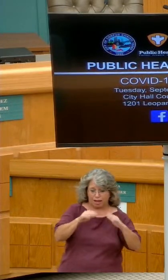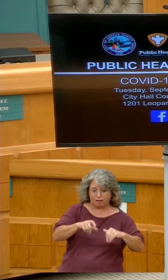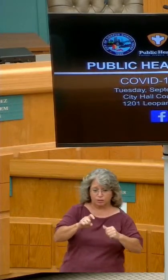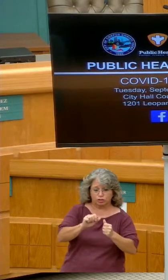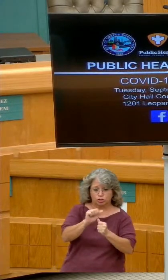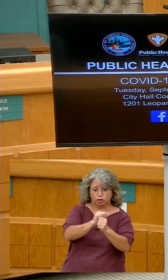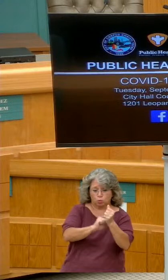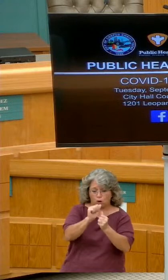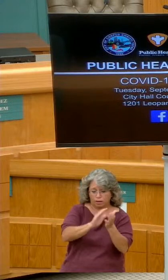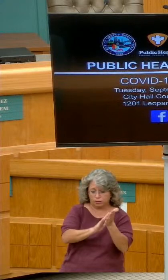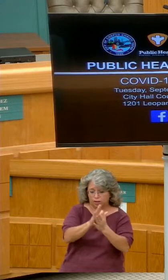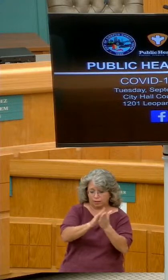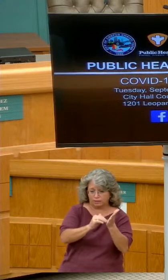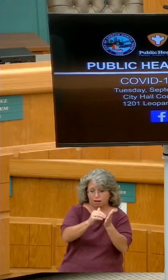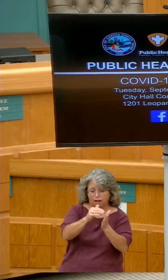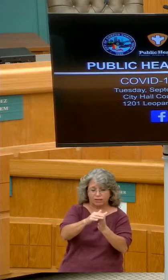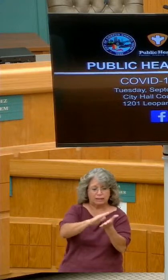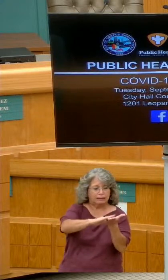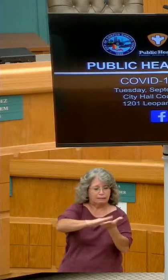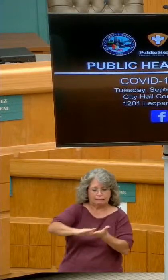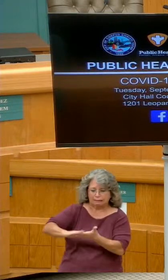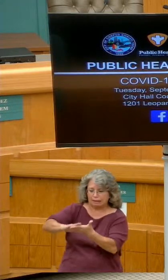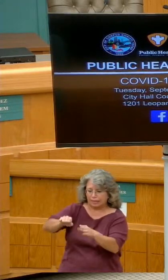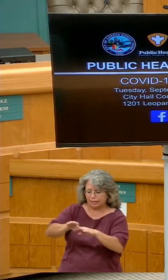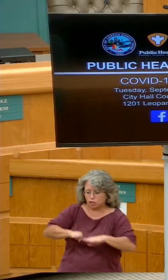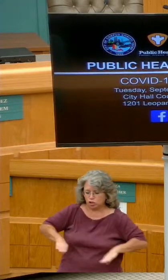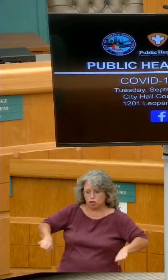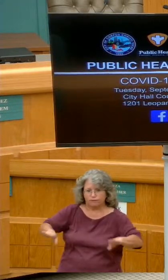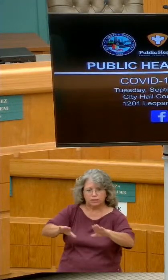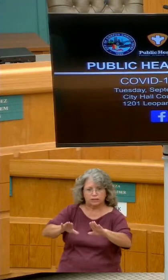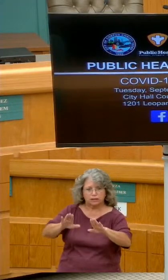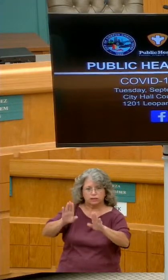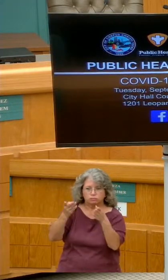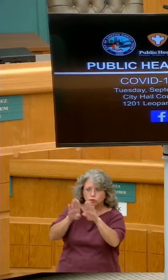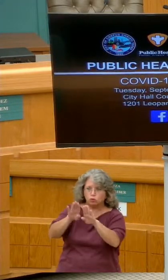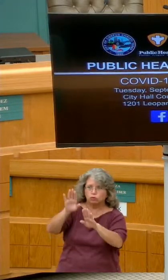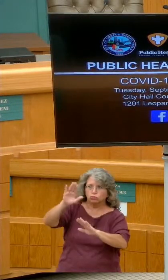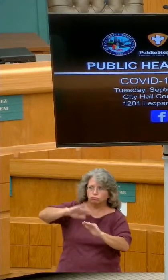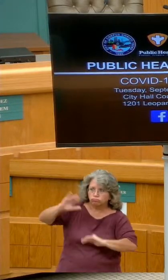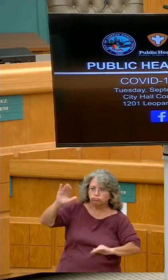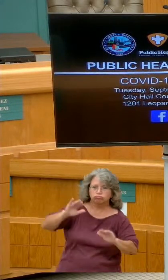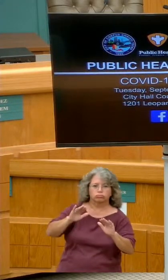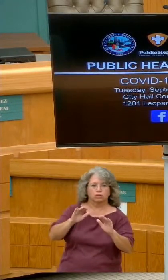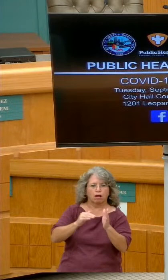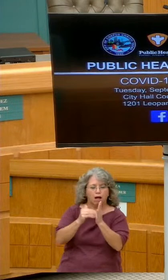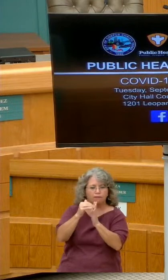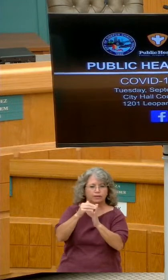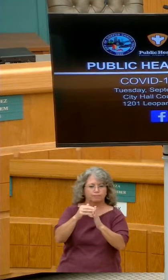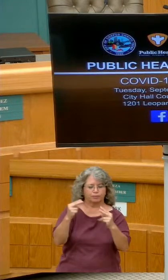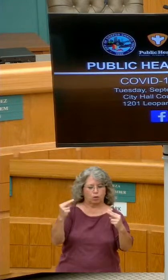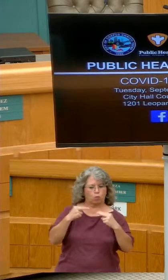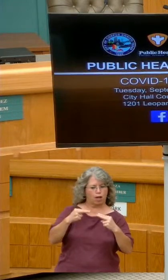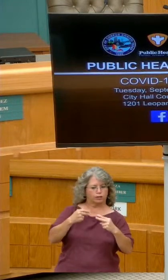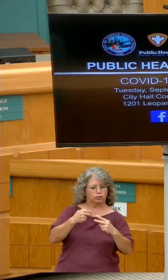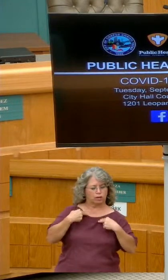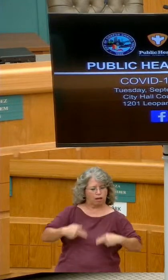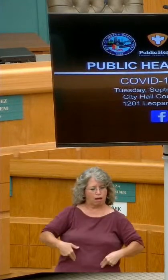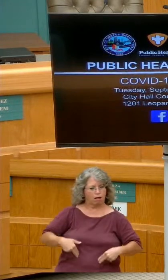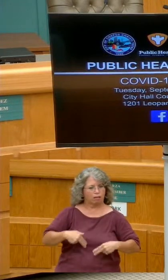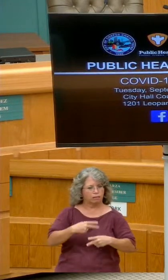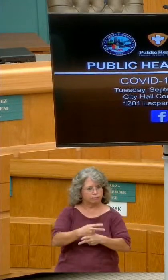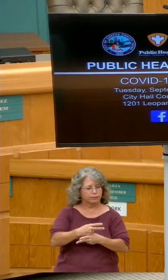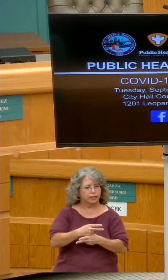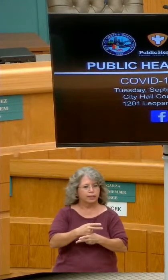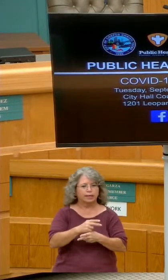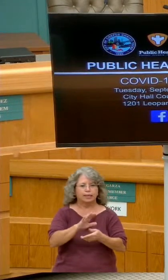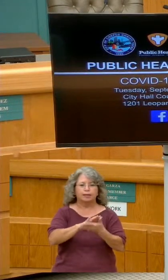and disinfect commonly touched surfaces, and monitor their health closely. Get prepared for flu season. It's only